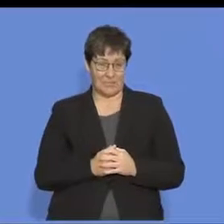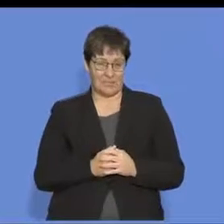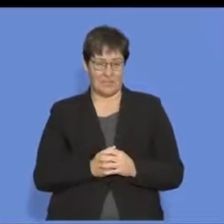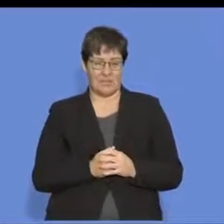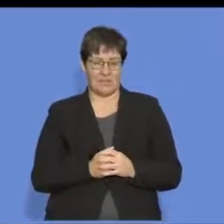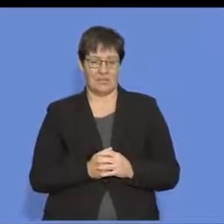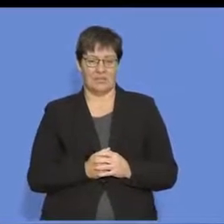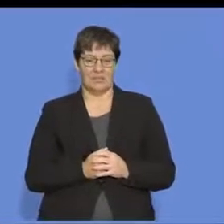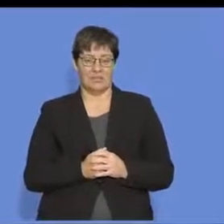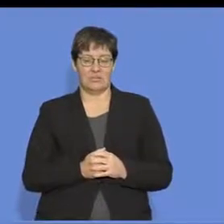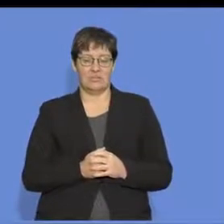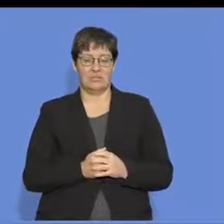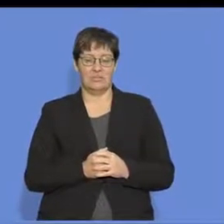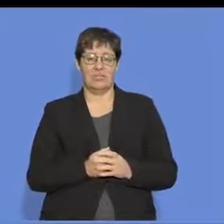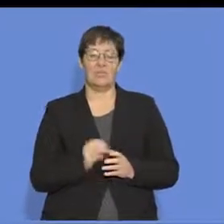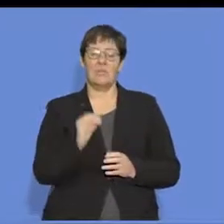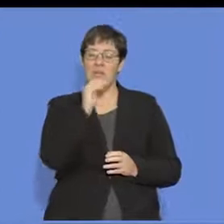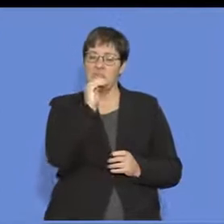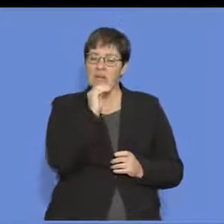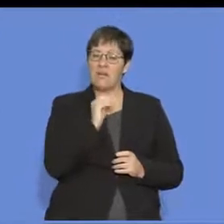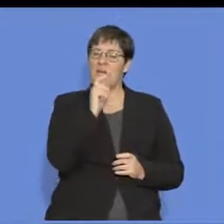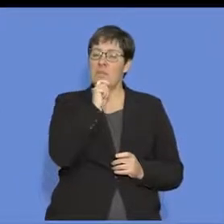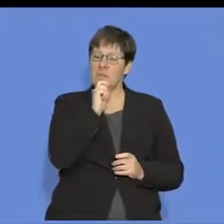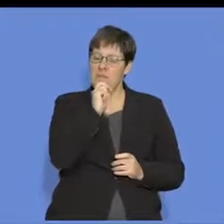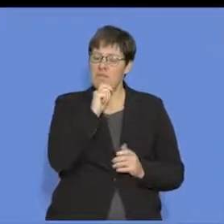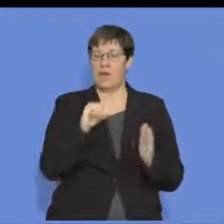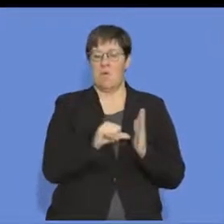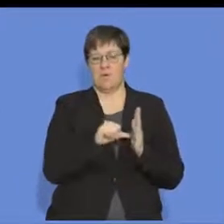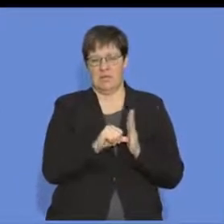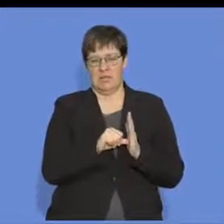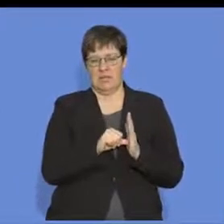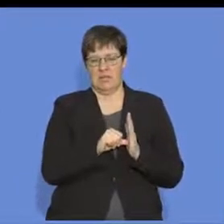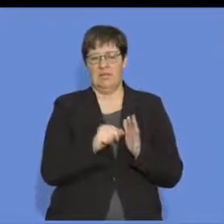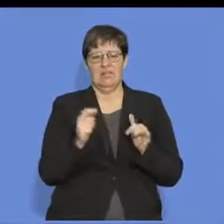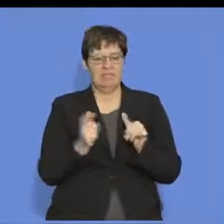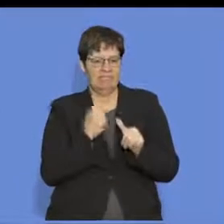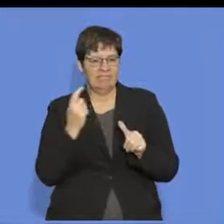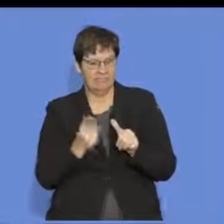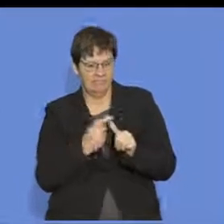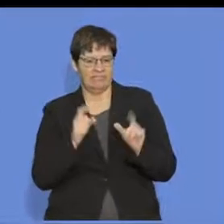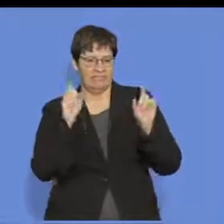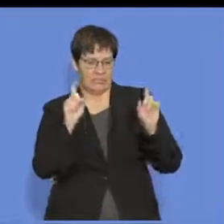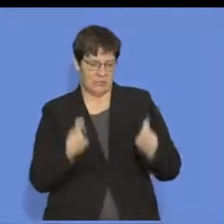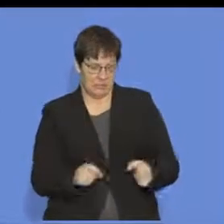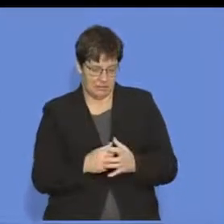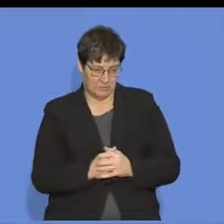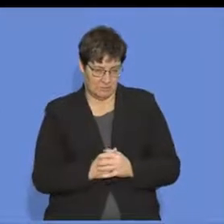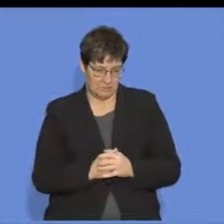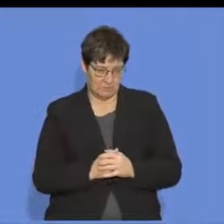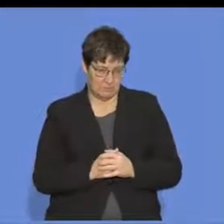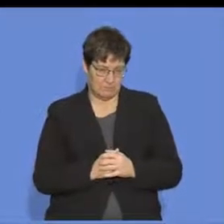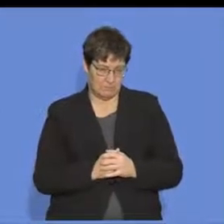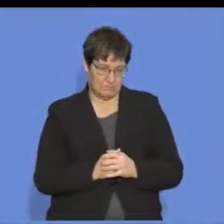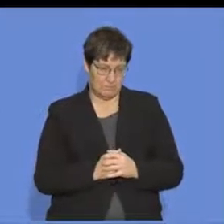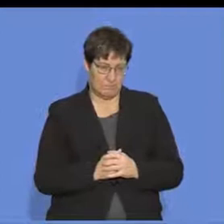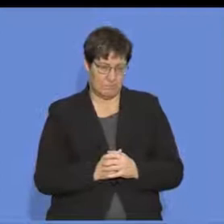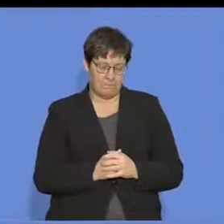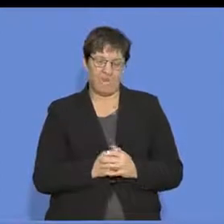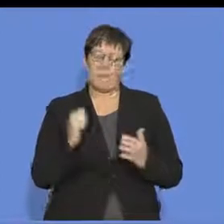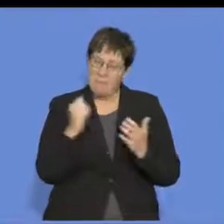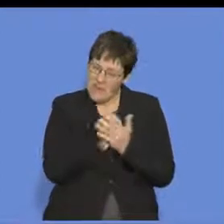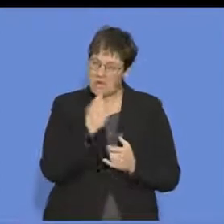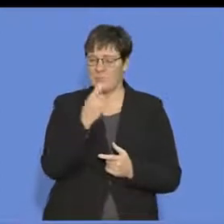So we'll have to use the fundamental counting principle instead. We have